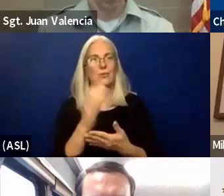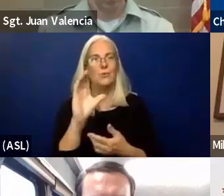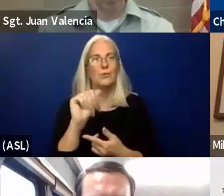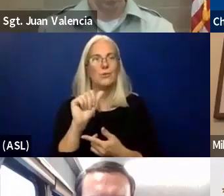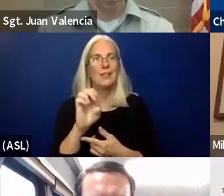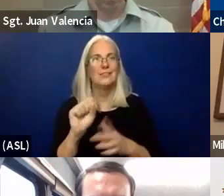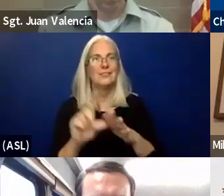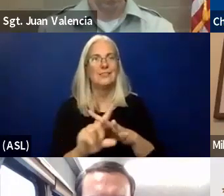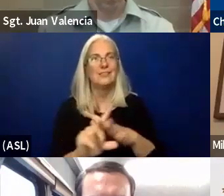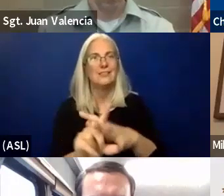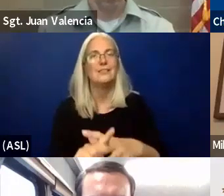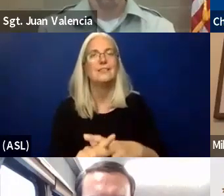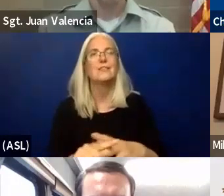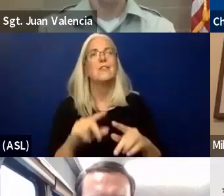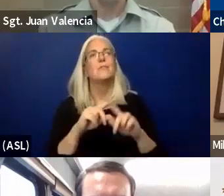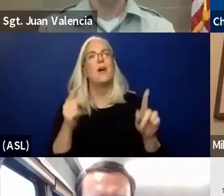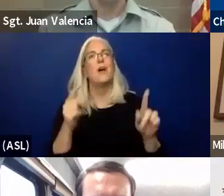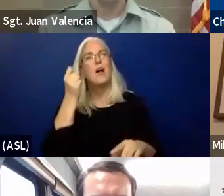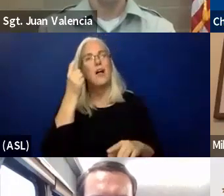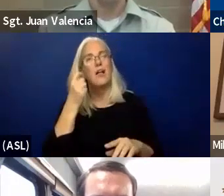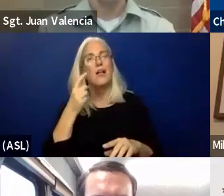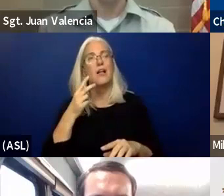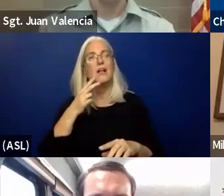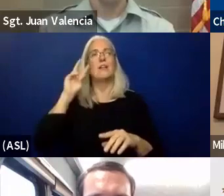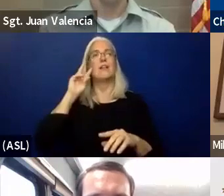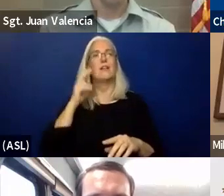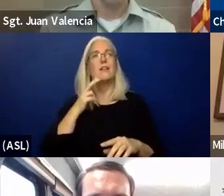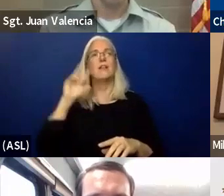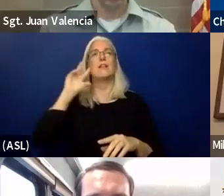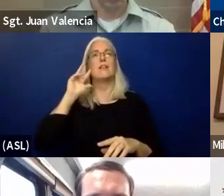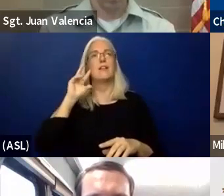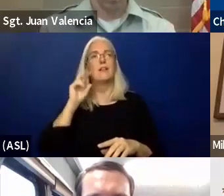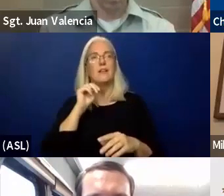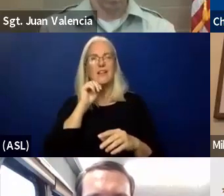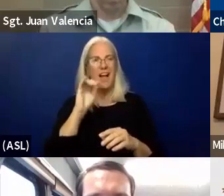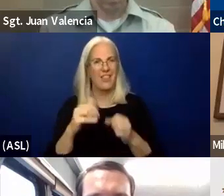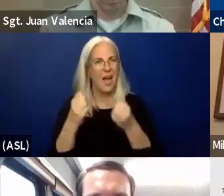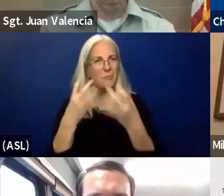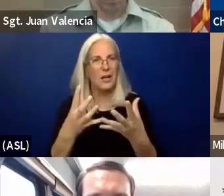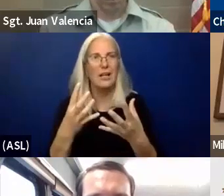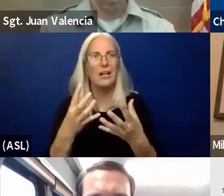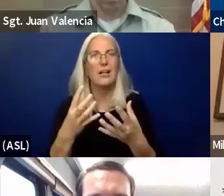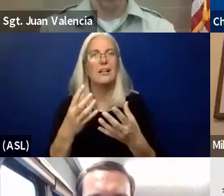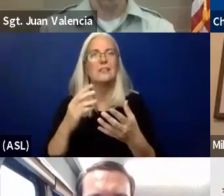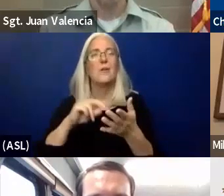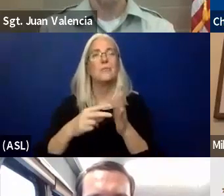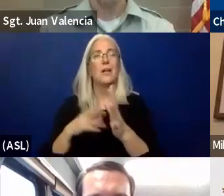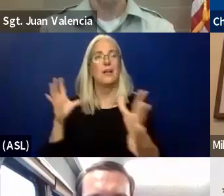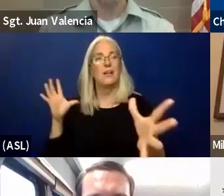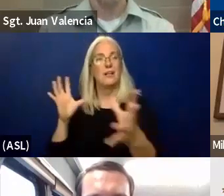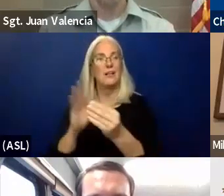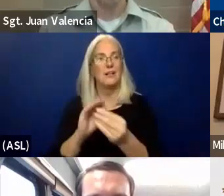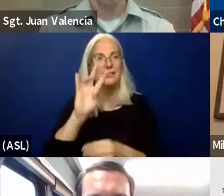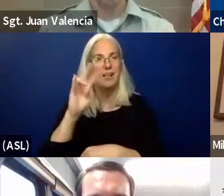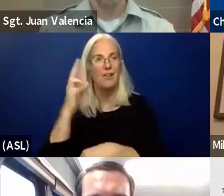as much. So when we look at a 7-day average, and I think that's why the state is using a 7-day average, it gives you